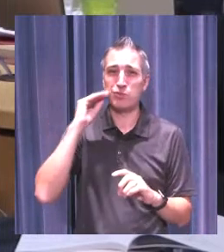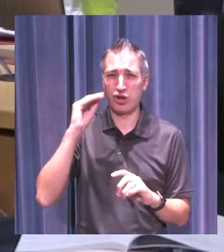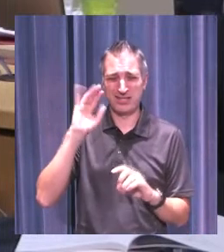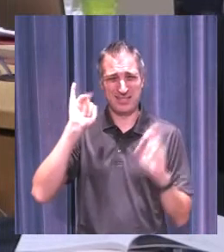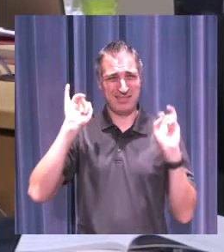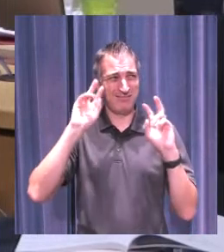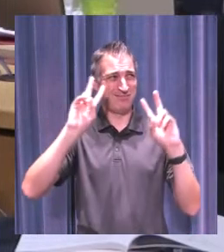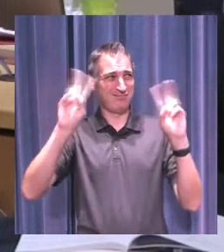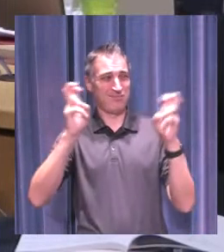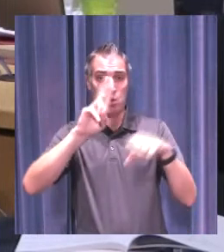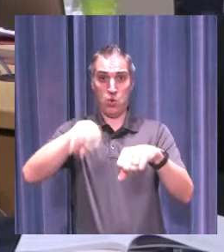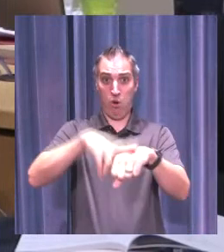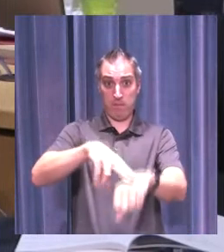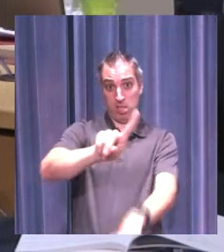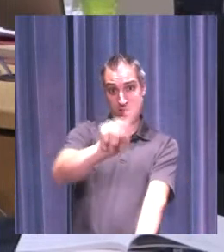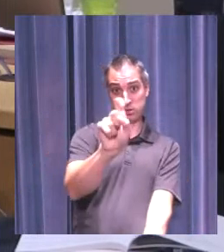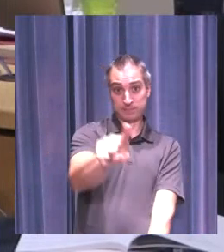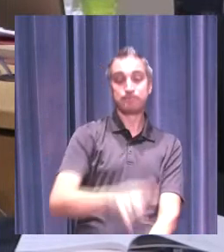eagerly